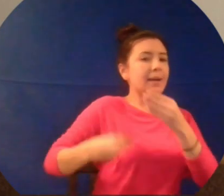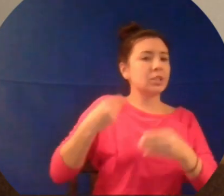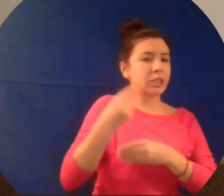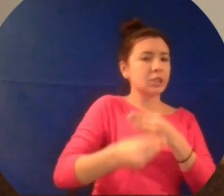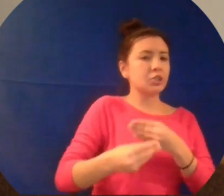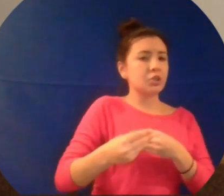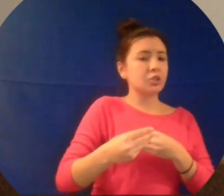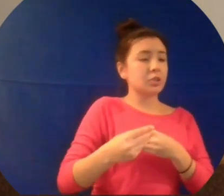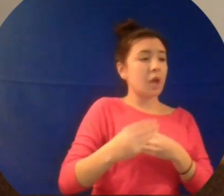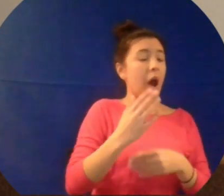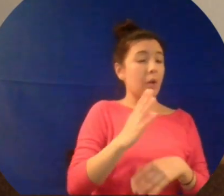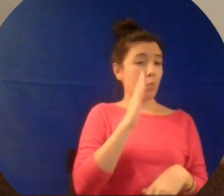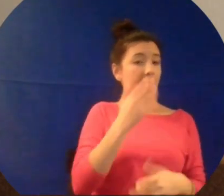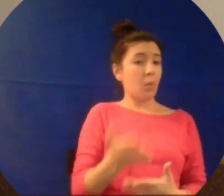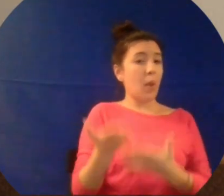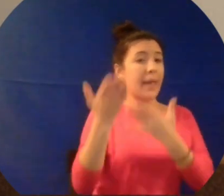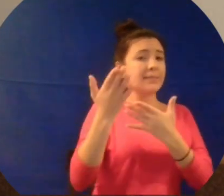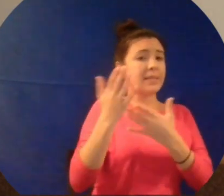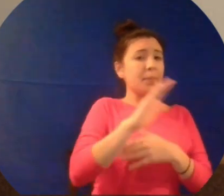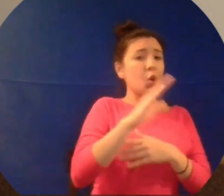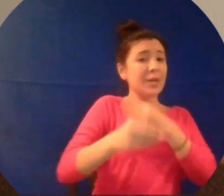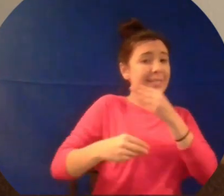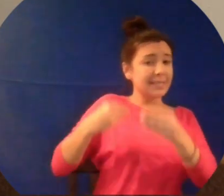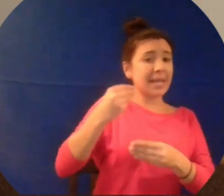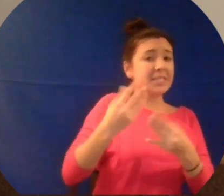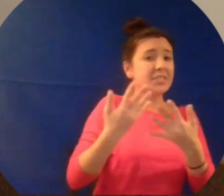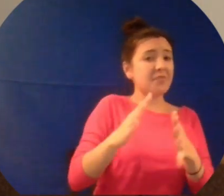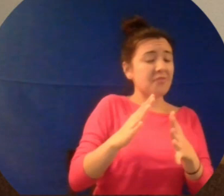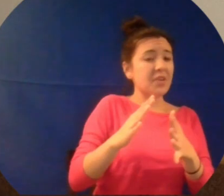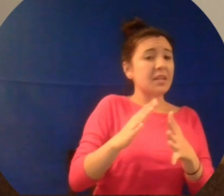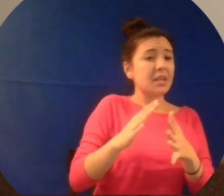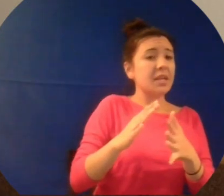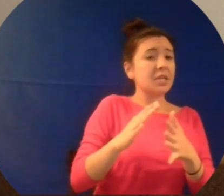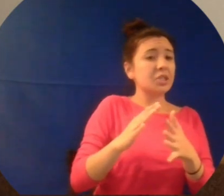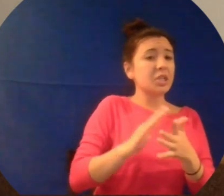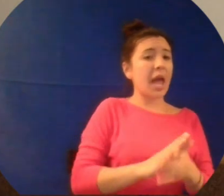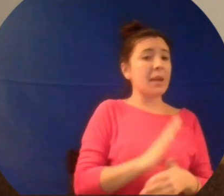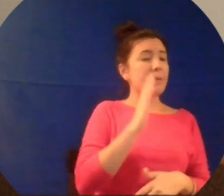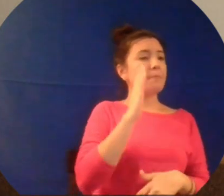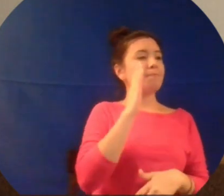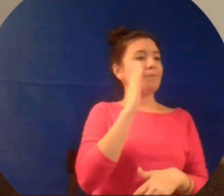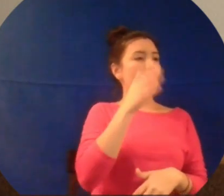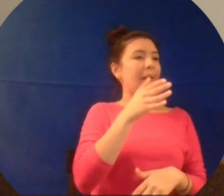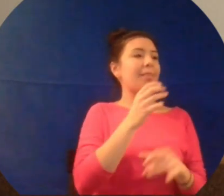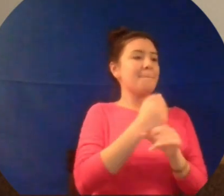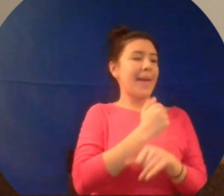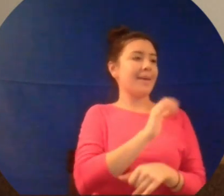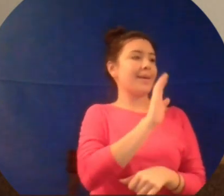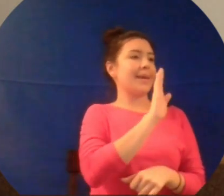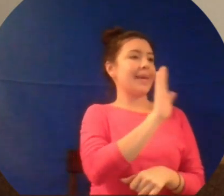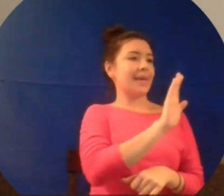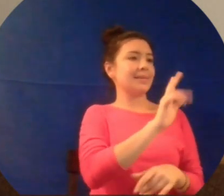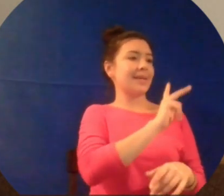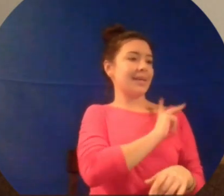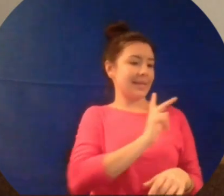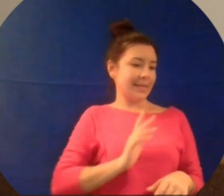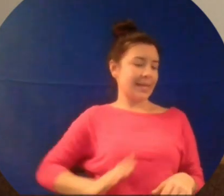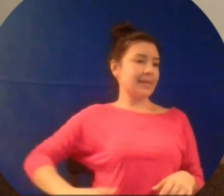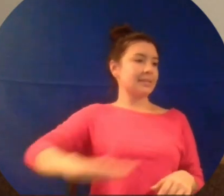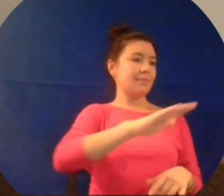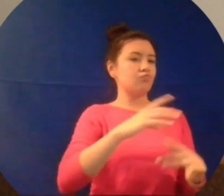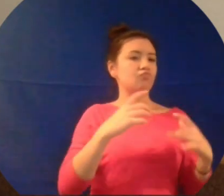raise up your heir after you, sprung from your loins, and I will make his kingdom